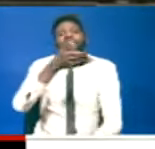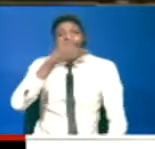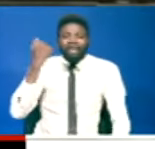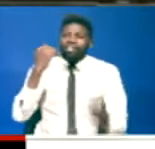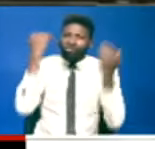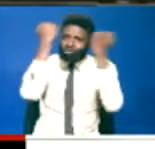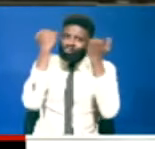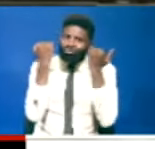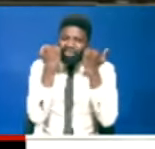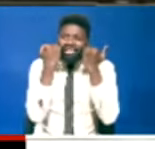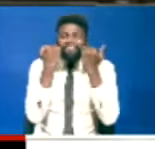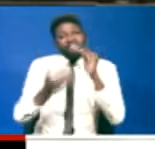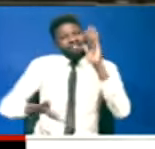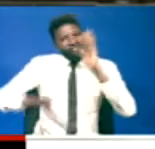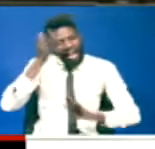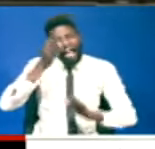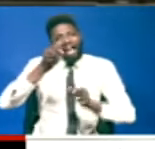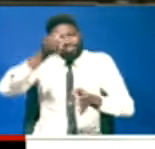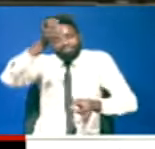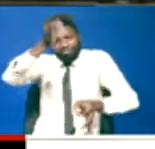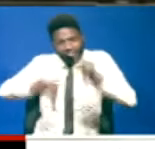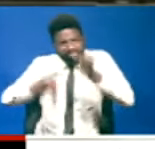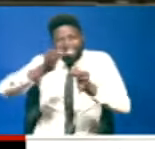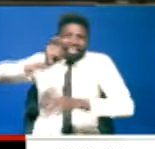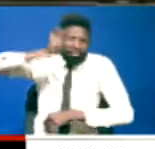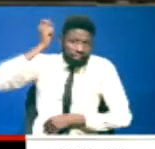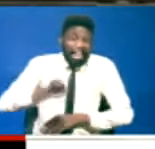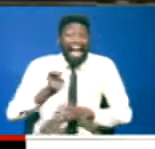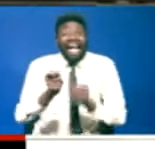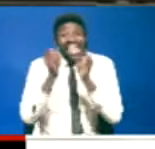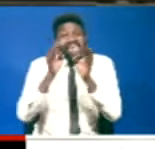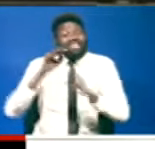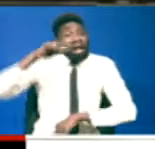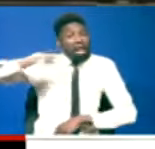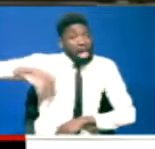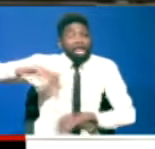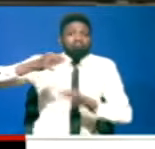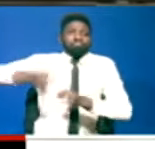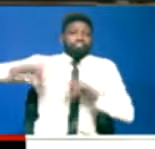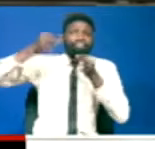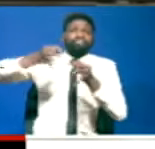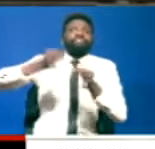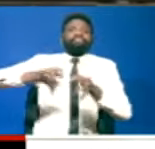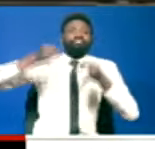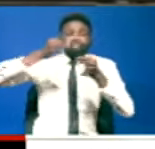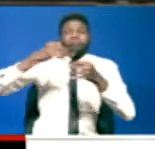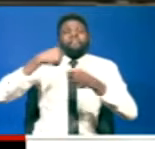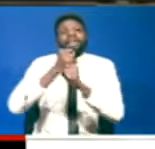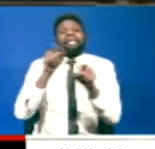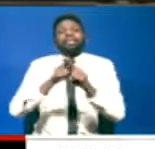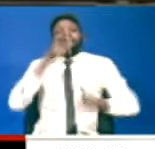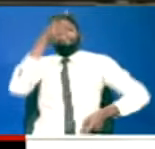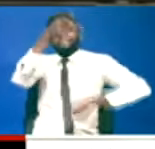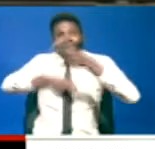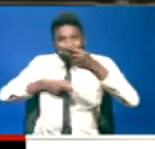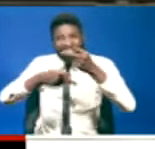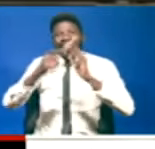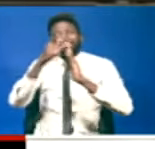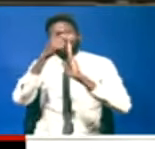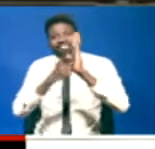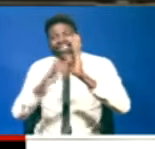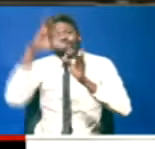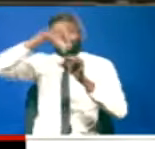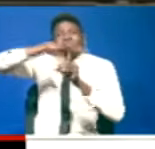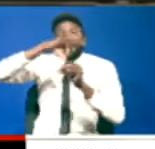disputes as continued delays were jeopardizing the ballot printing process. Chebukati spoke during